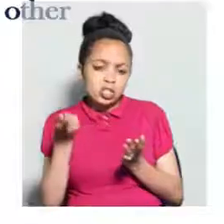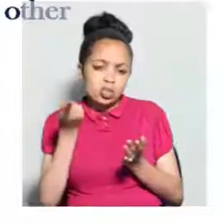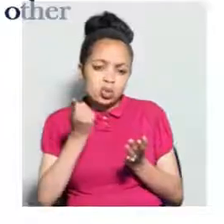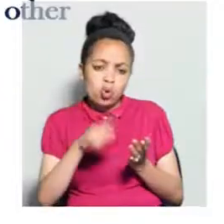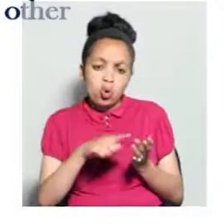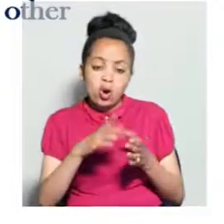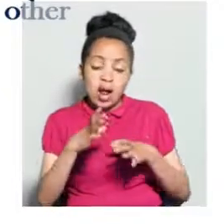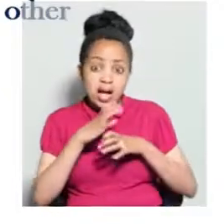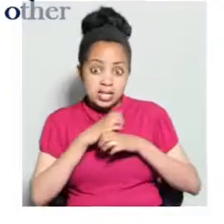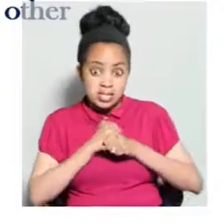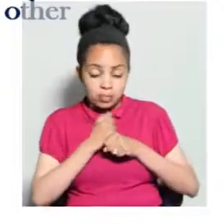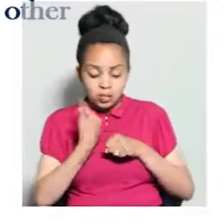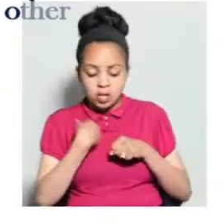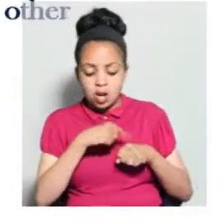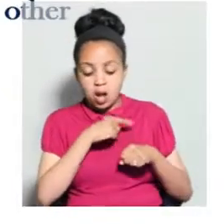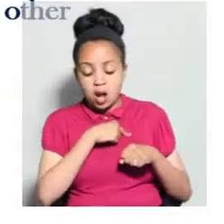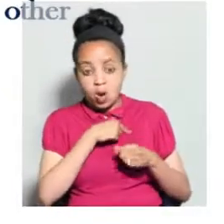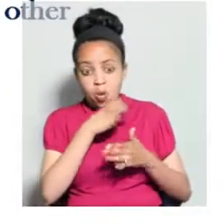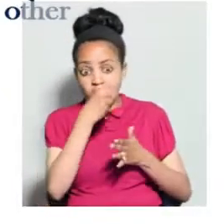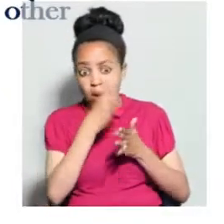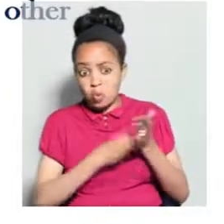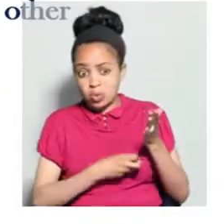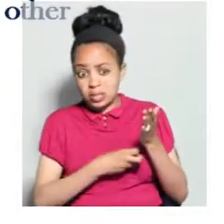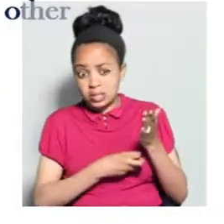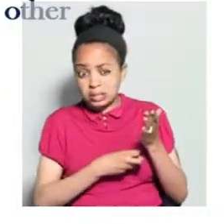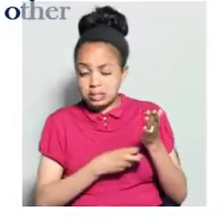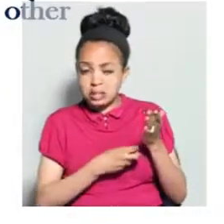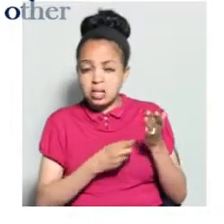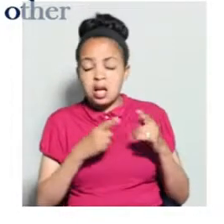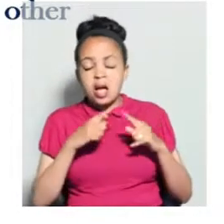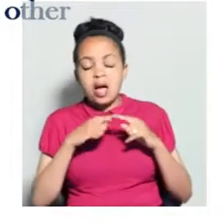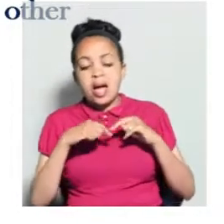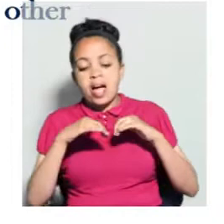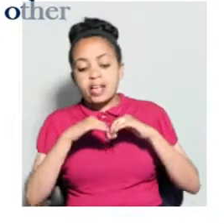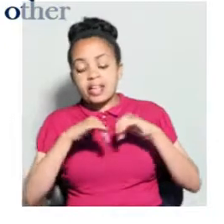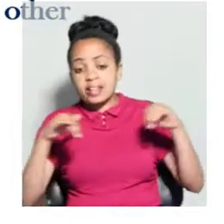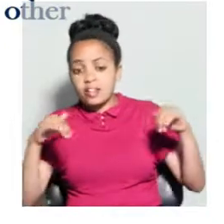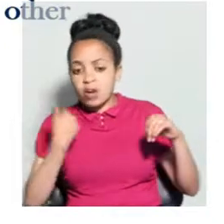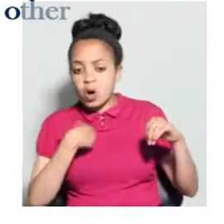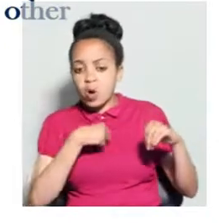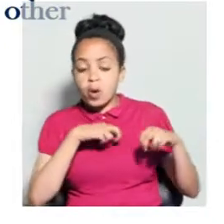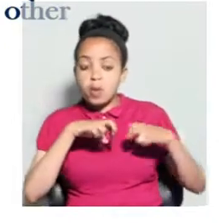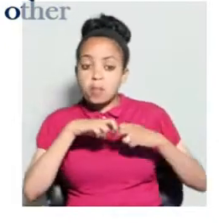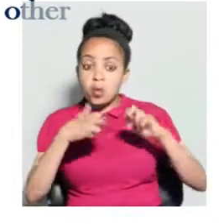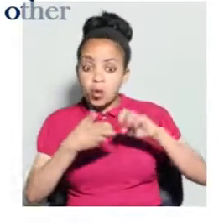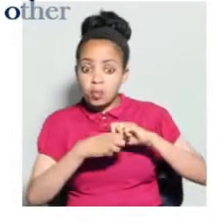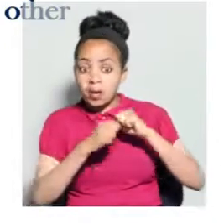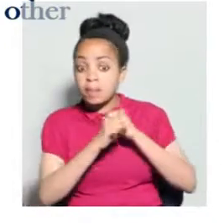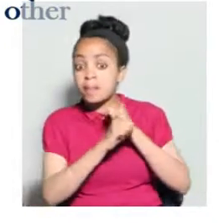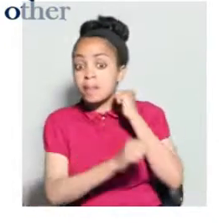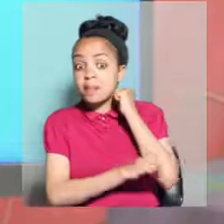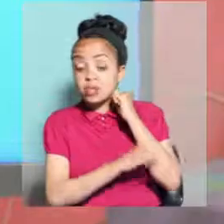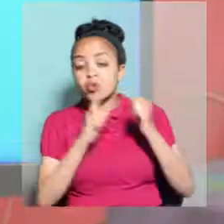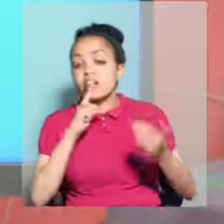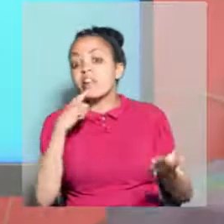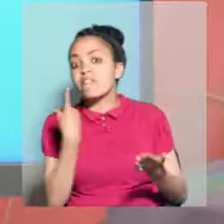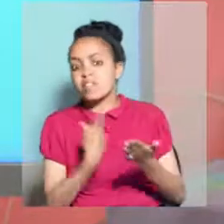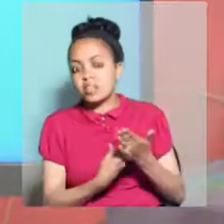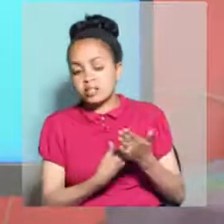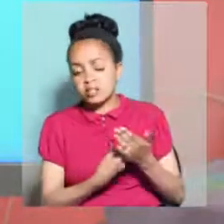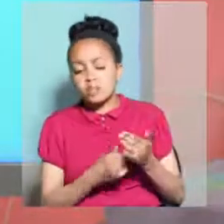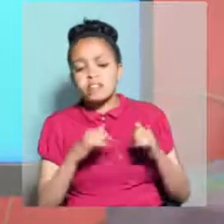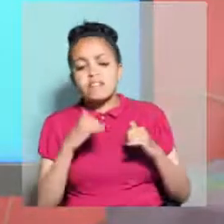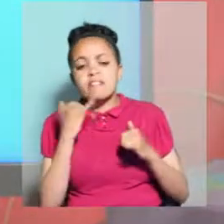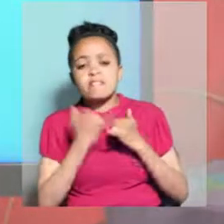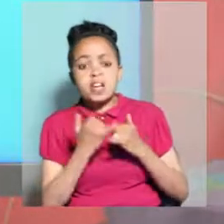that of acceptance of our hypothesis about our identified problem based on that of an evidence. So here